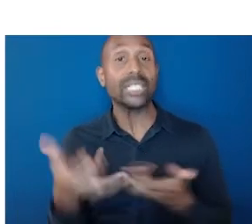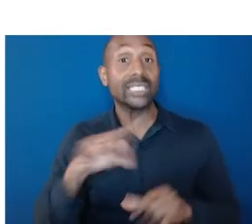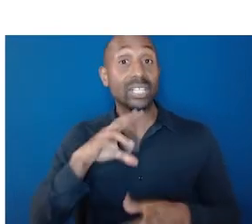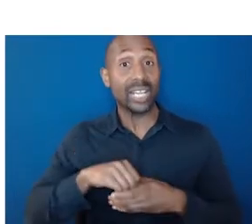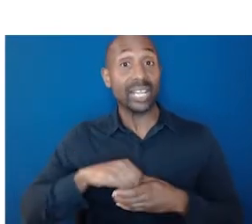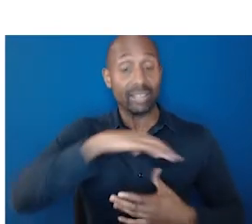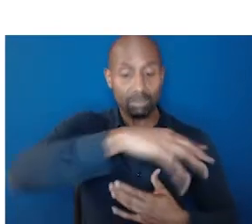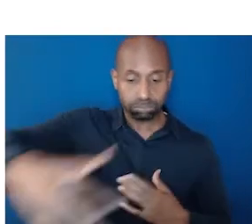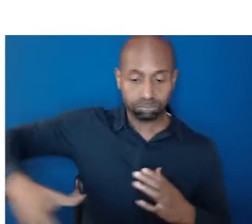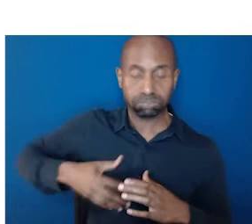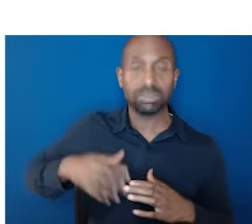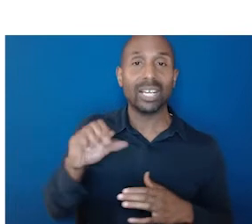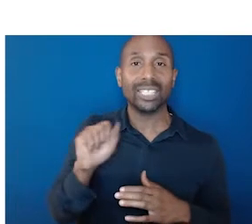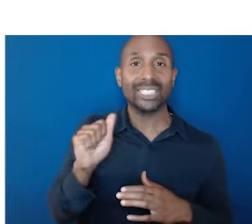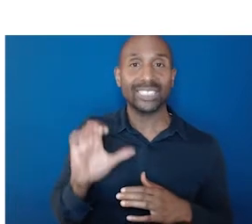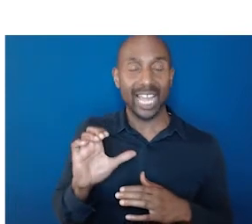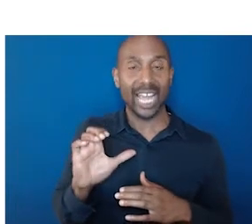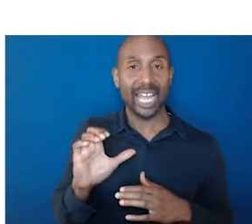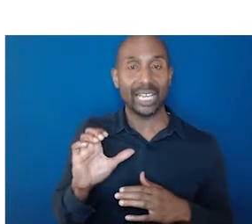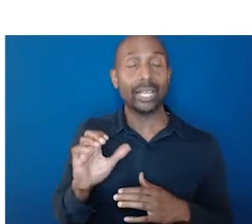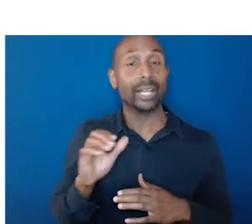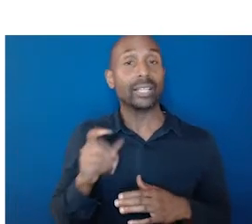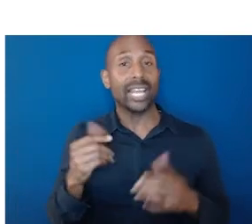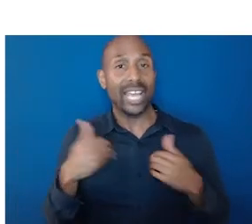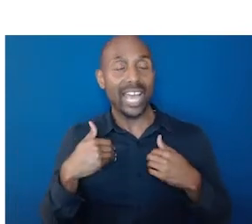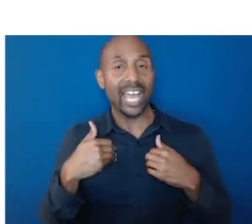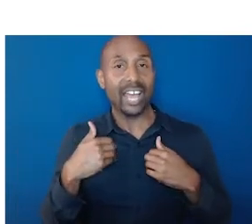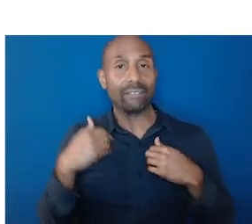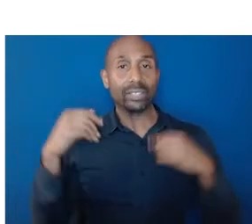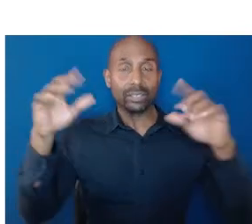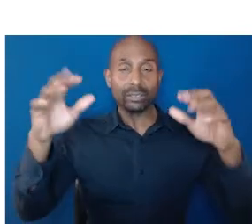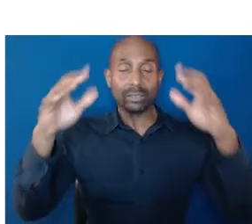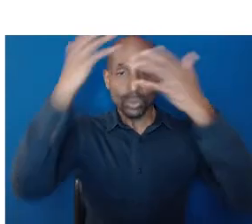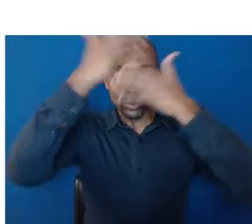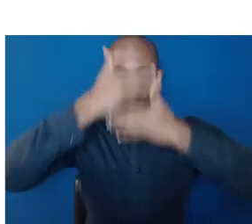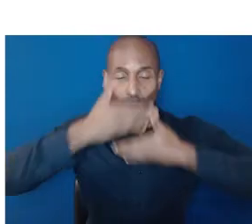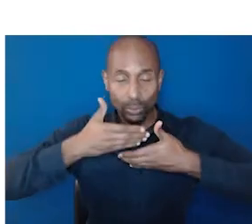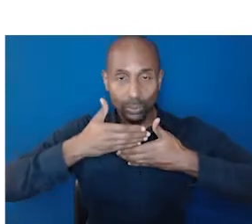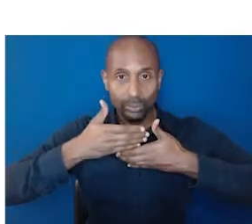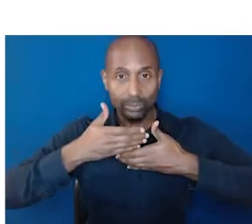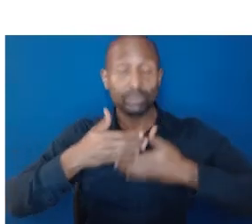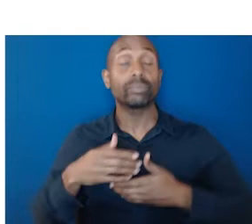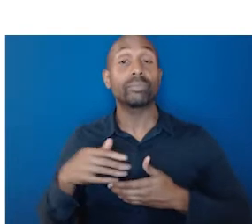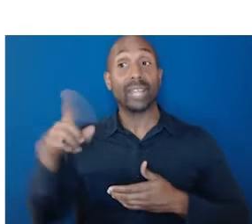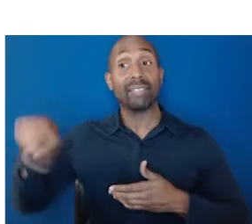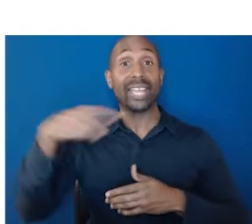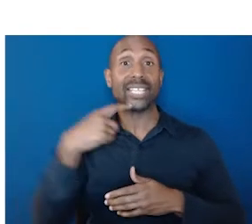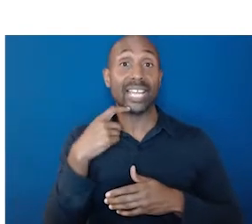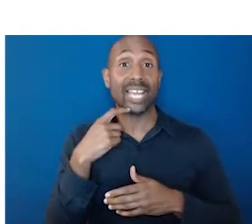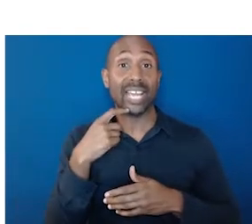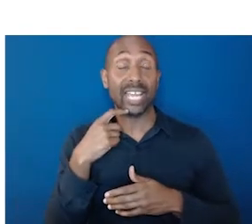sack, and they have a call over their face, and they say that those children